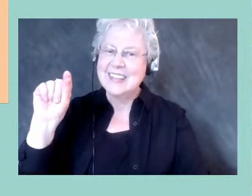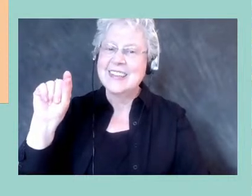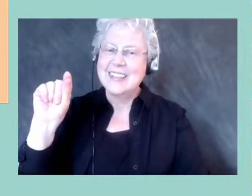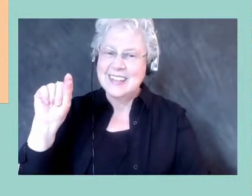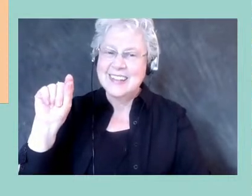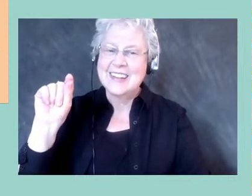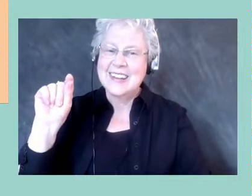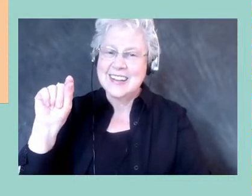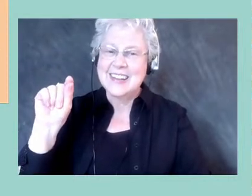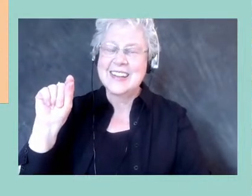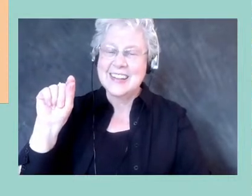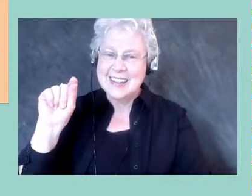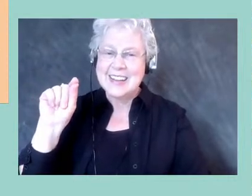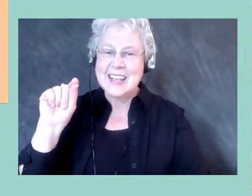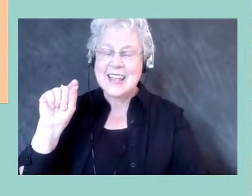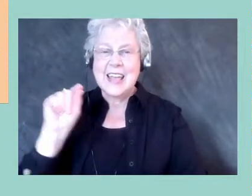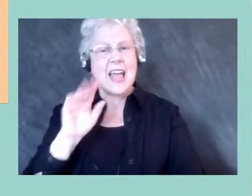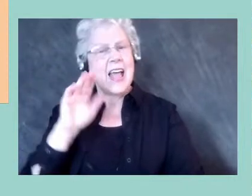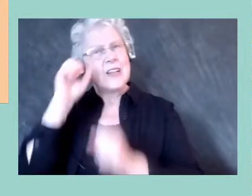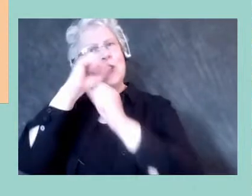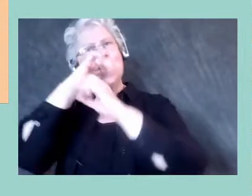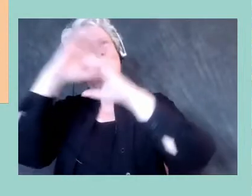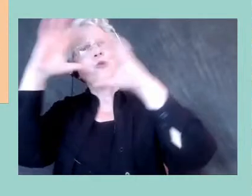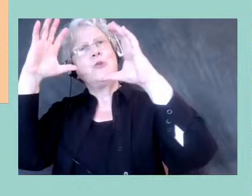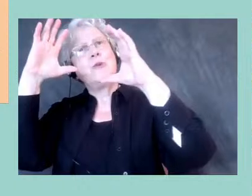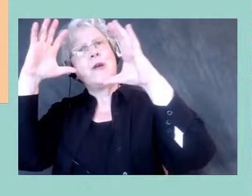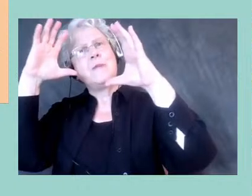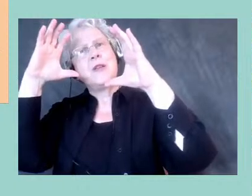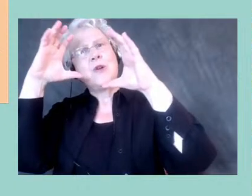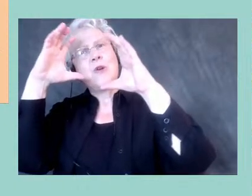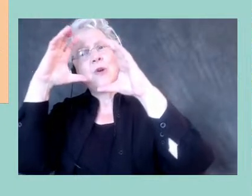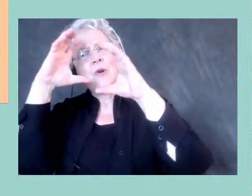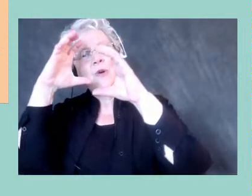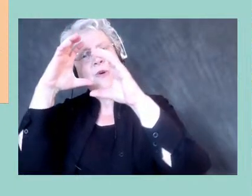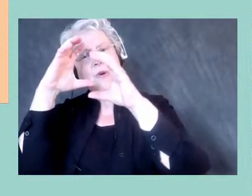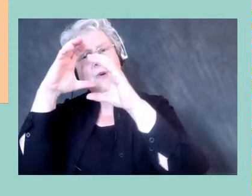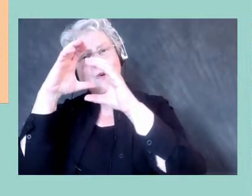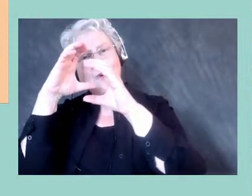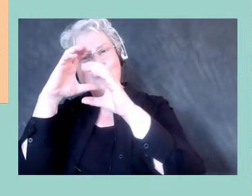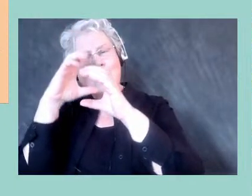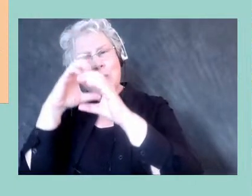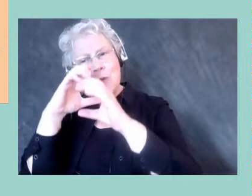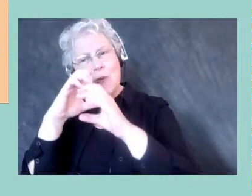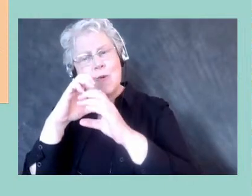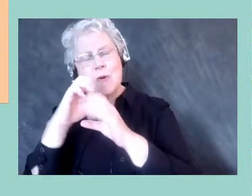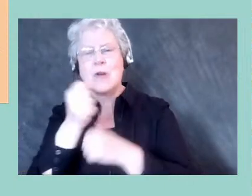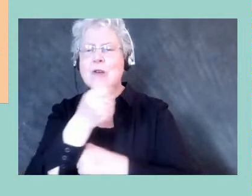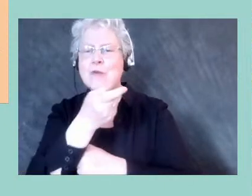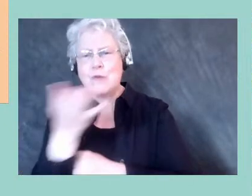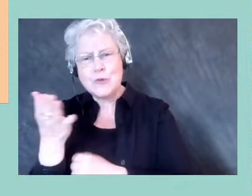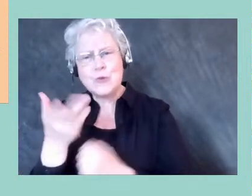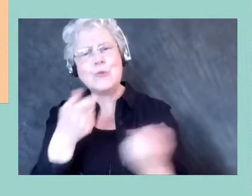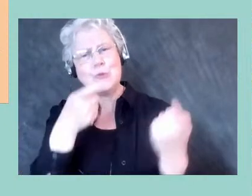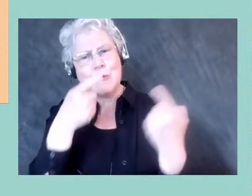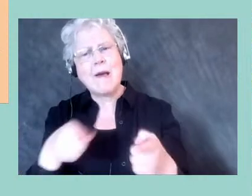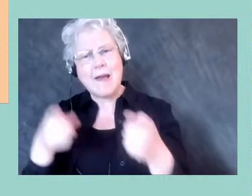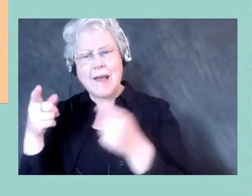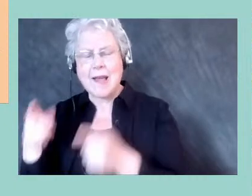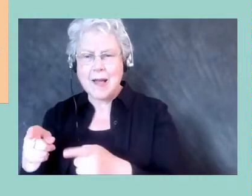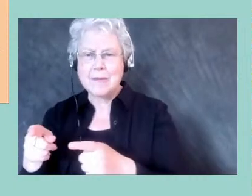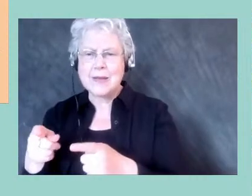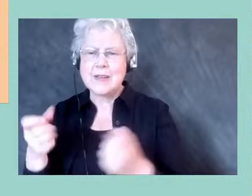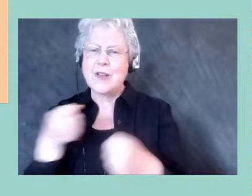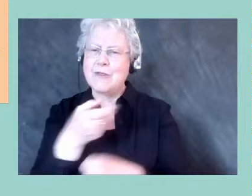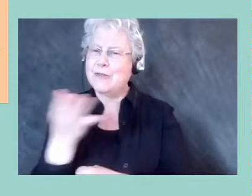20. Though his dreams have lost some grandeur coming true,